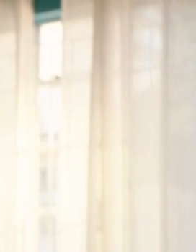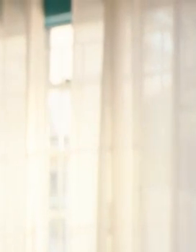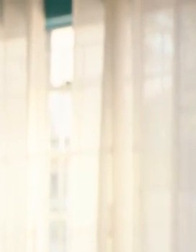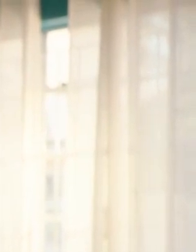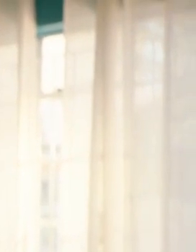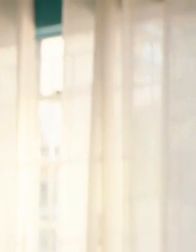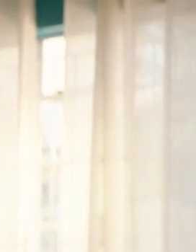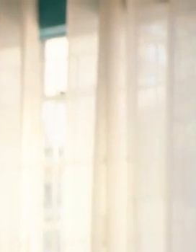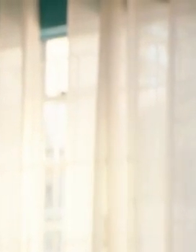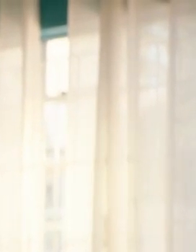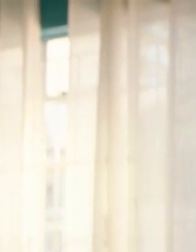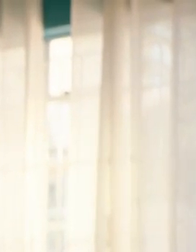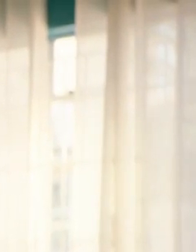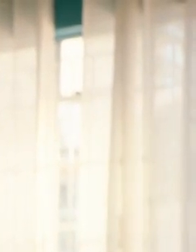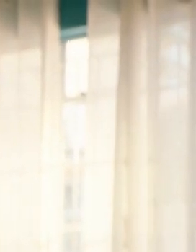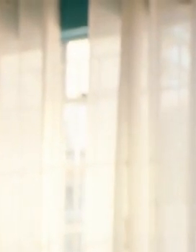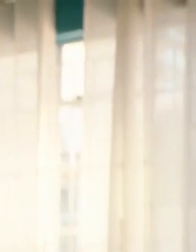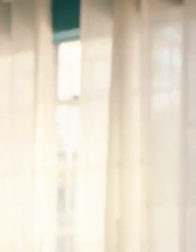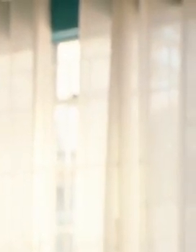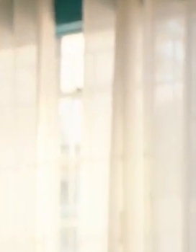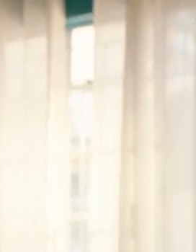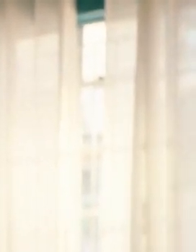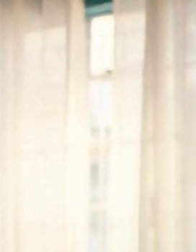that. Oh, did I tell you what my husband even did? Even me.